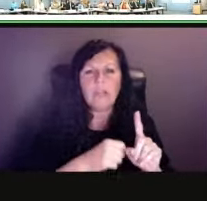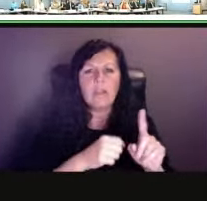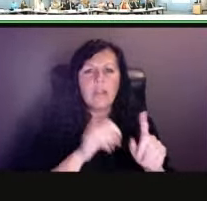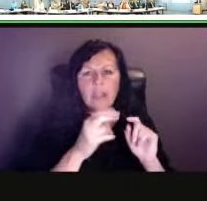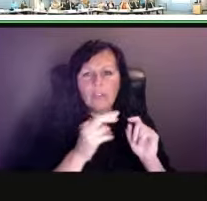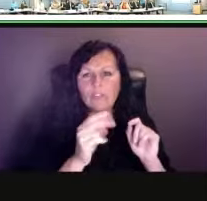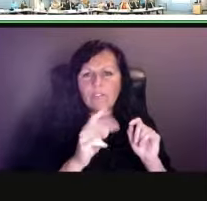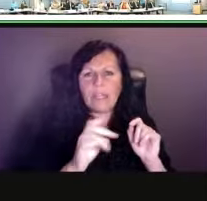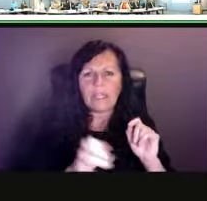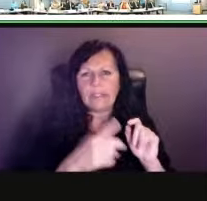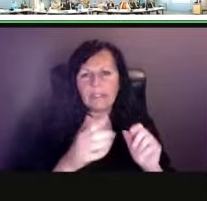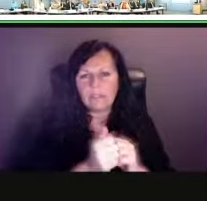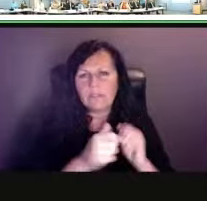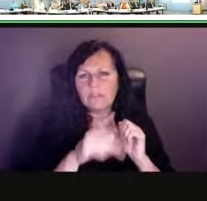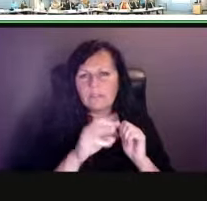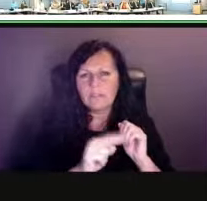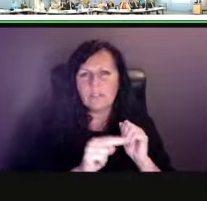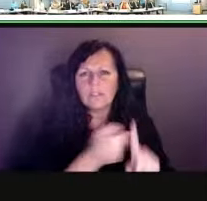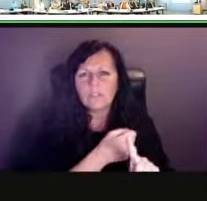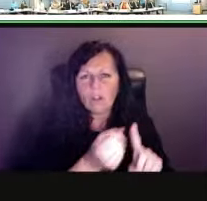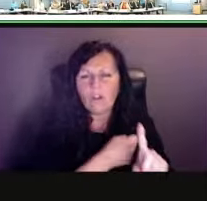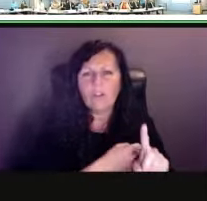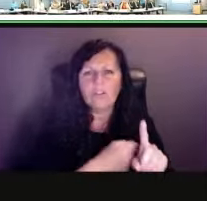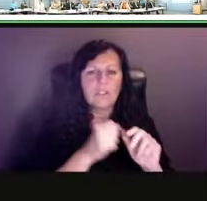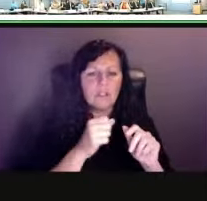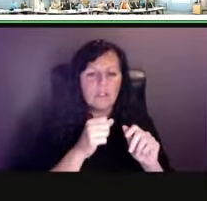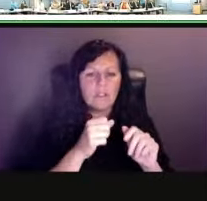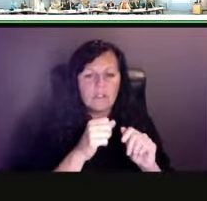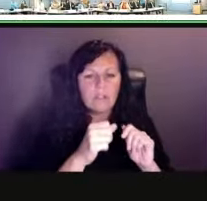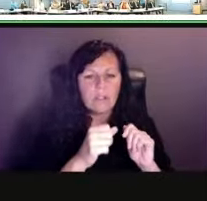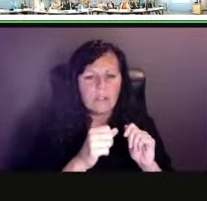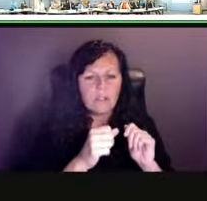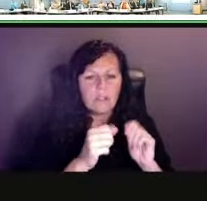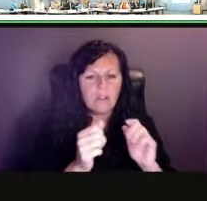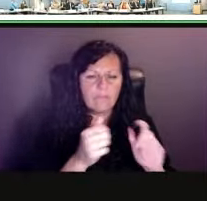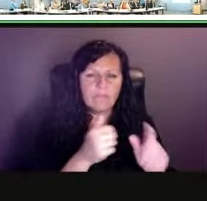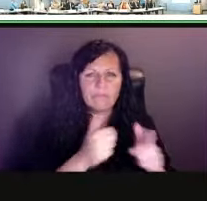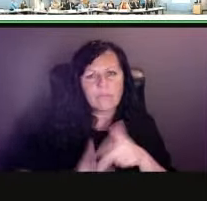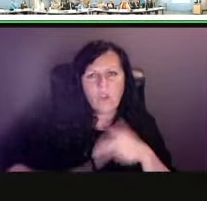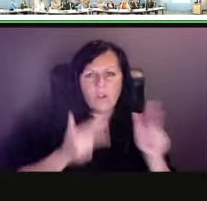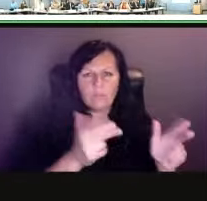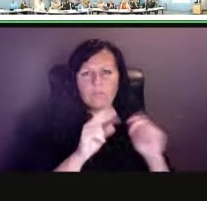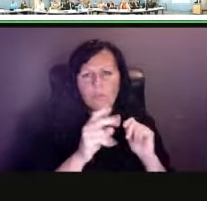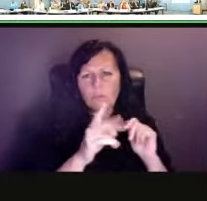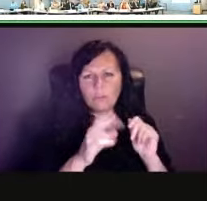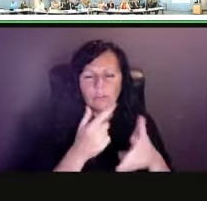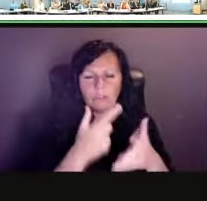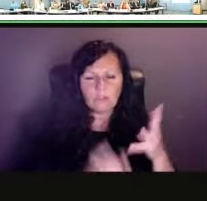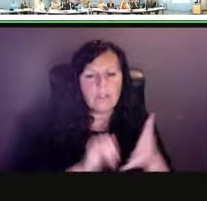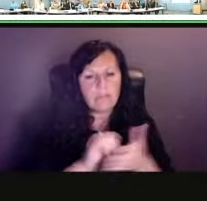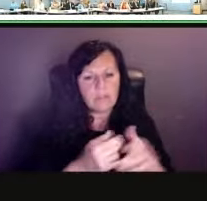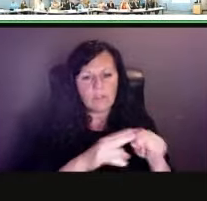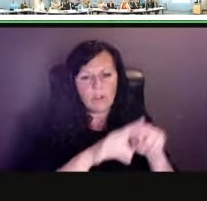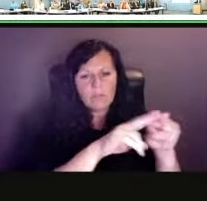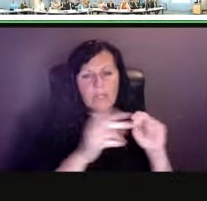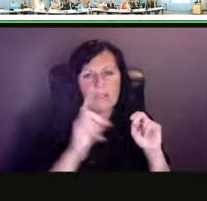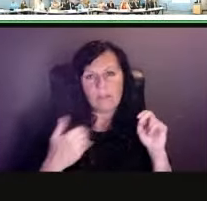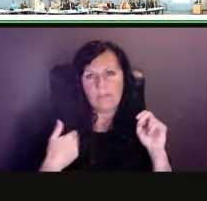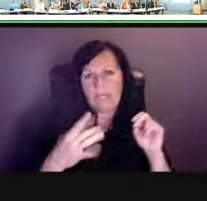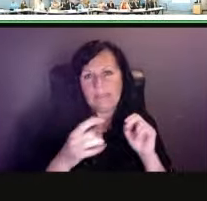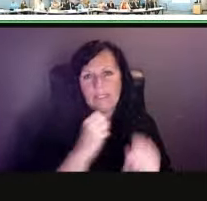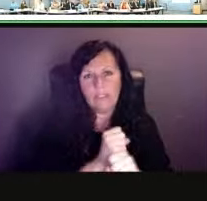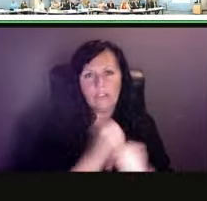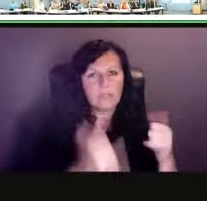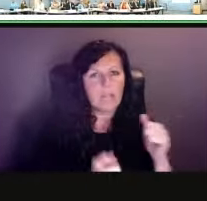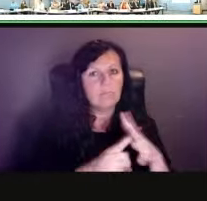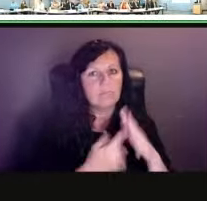robberies. That's been trending up steadily for 15 years, a little bit of variation, but definitely for the past 8 years or so, really starting to peak up. And